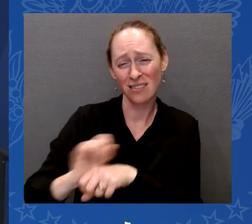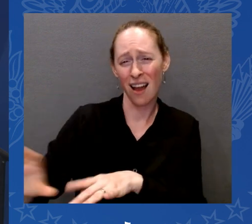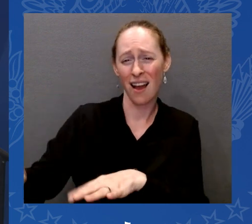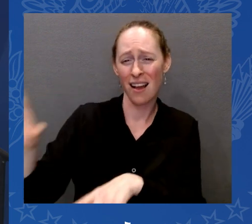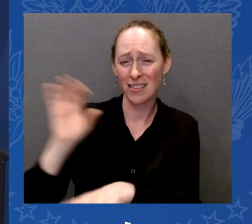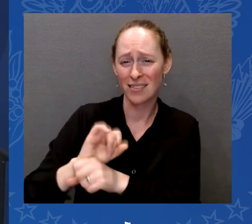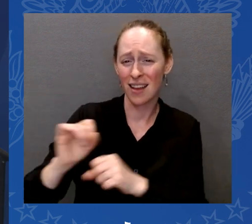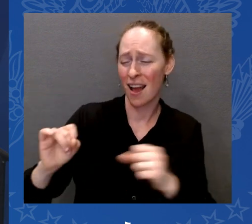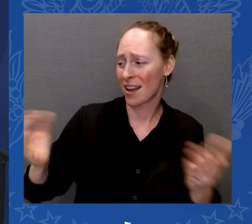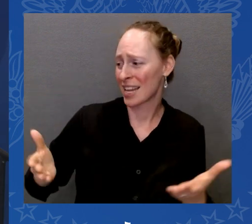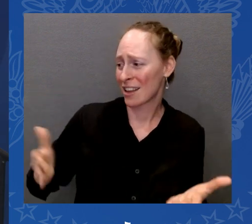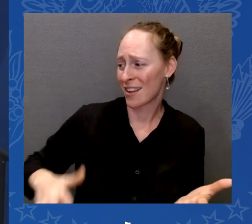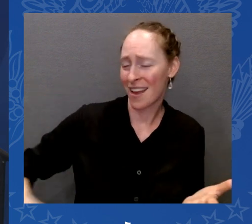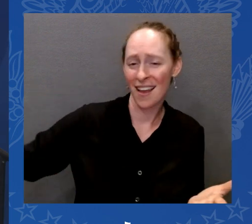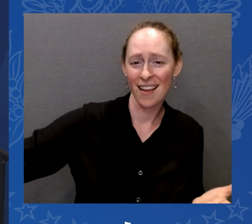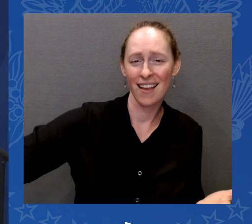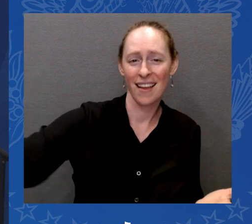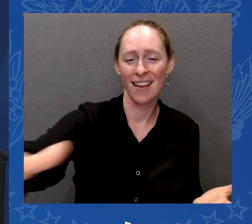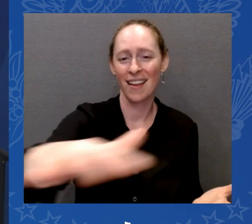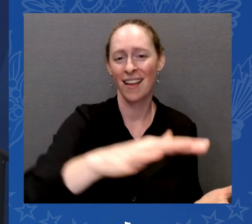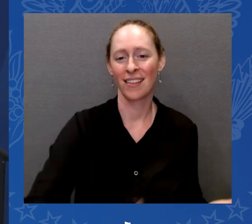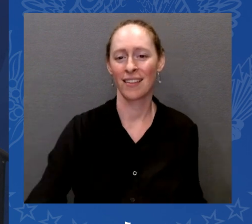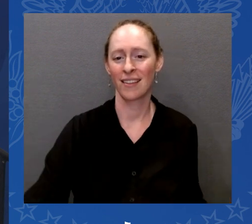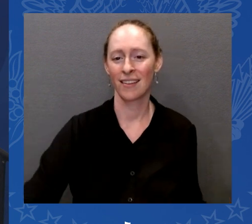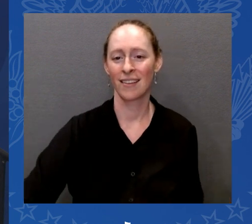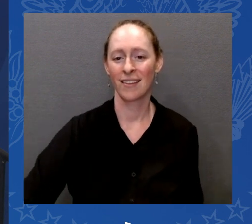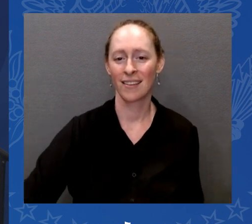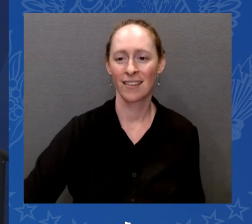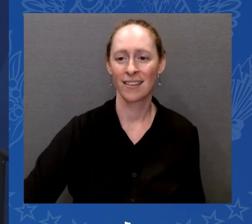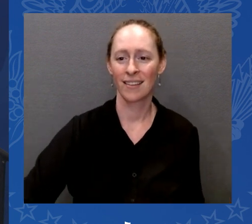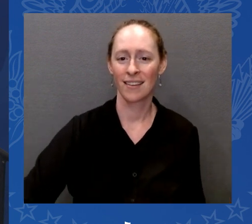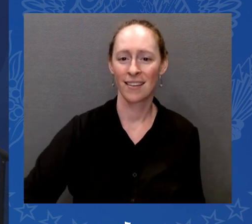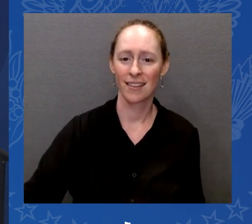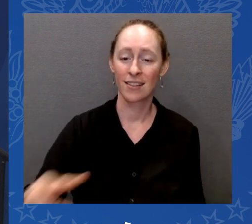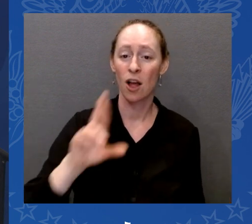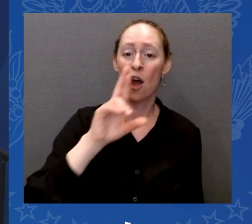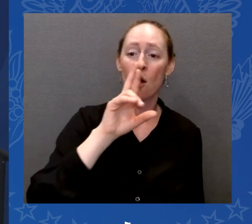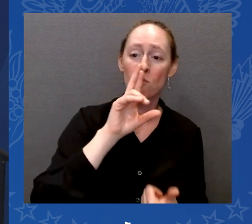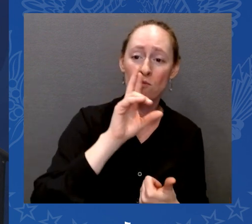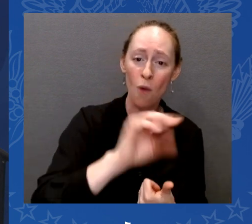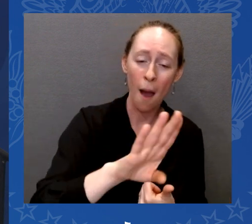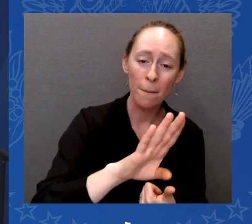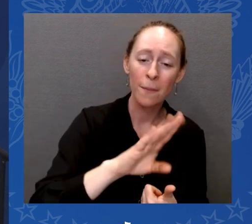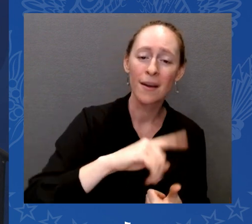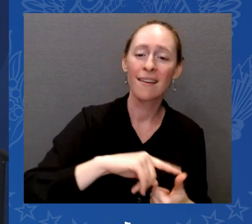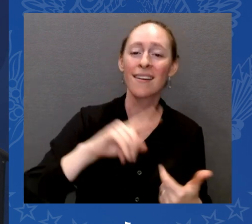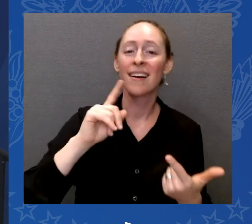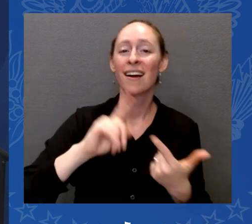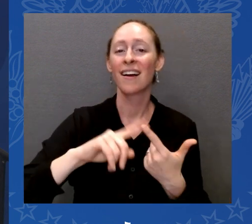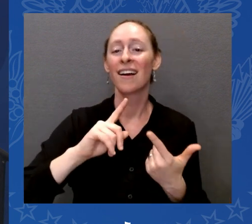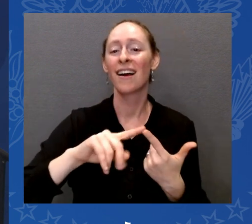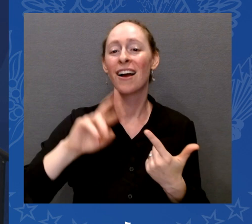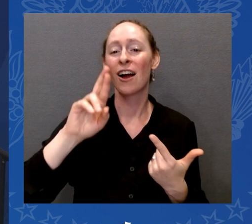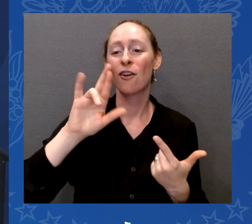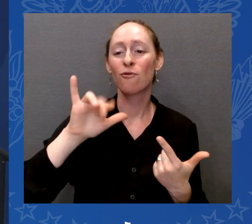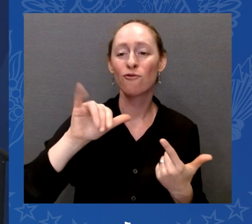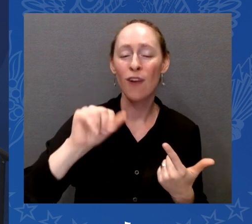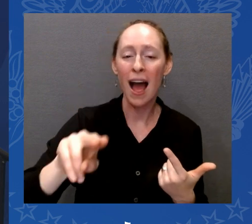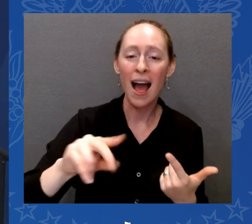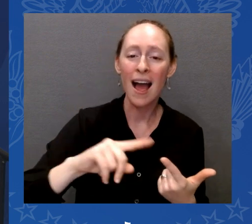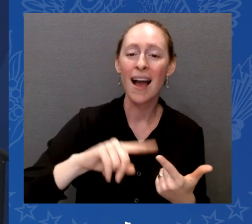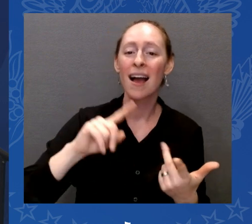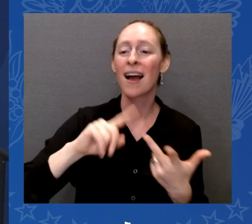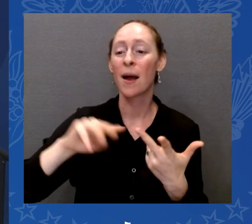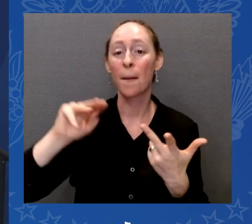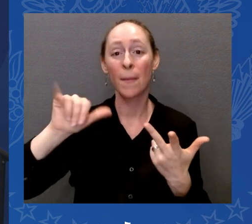State CEO Rob Simpson, County Executive Ryan McMahon, Mayor Walsh, Congressman John Katko, OCC